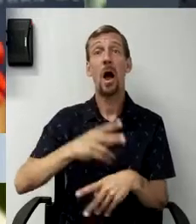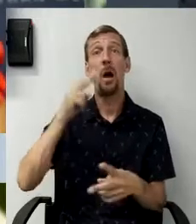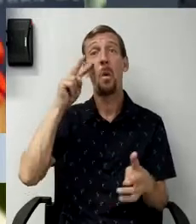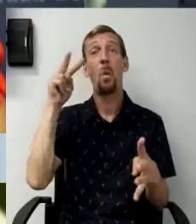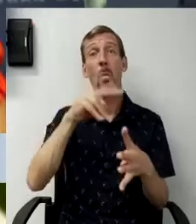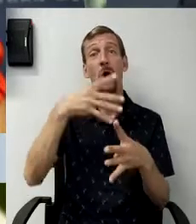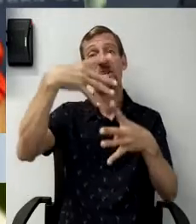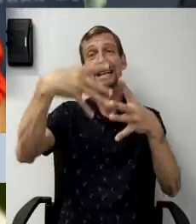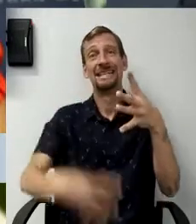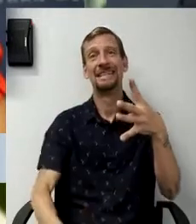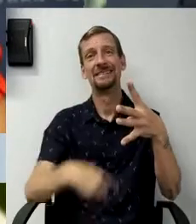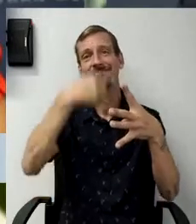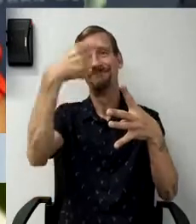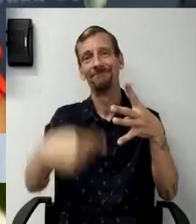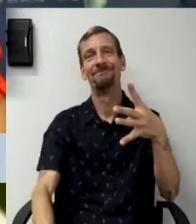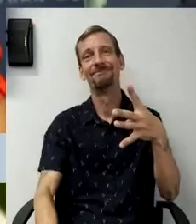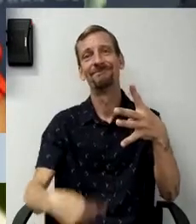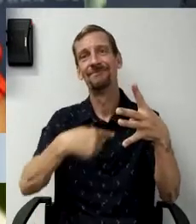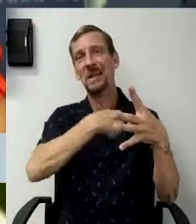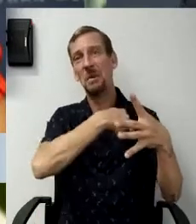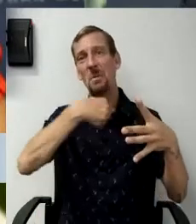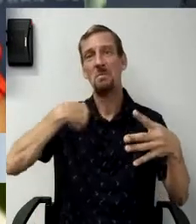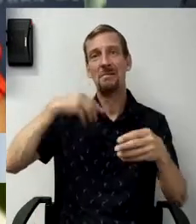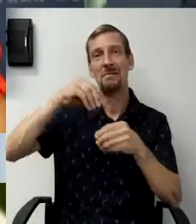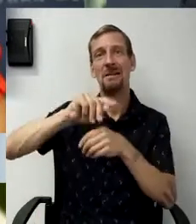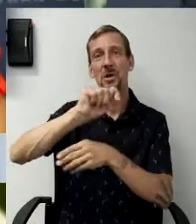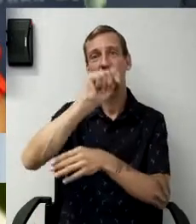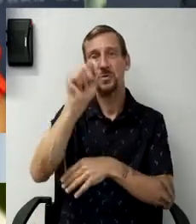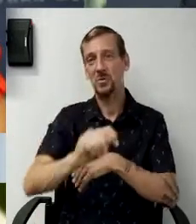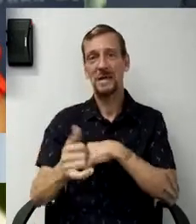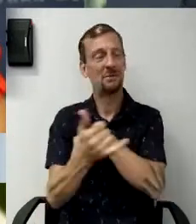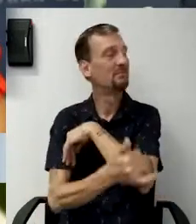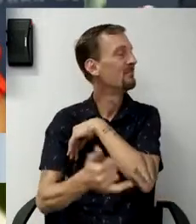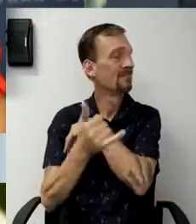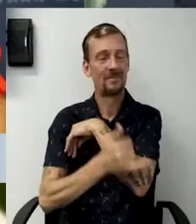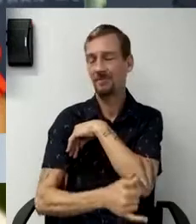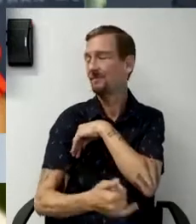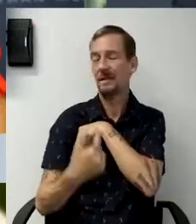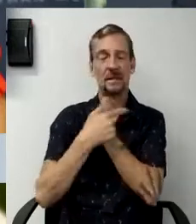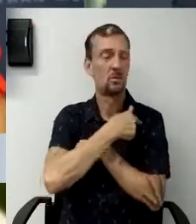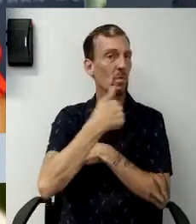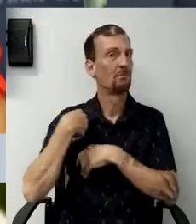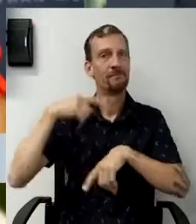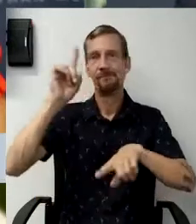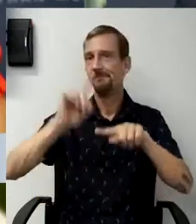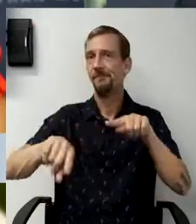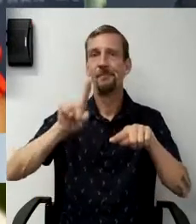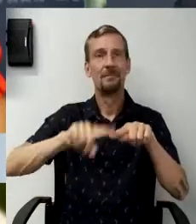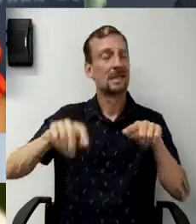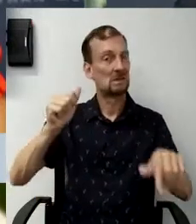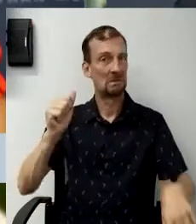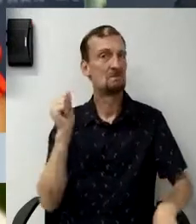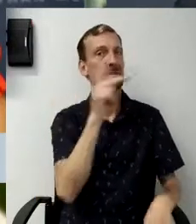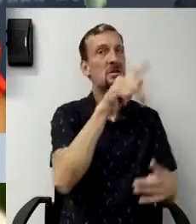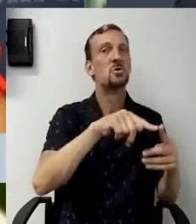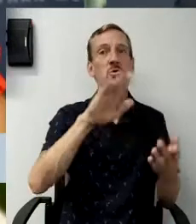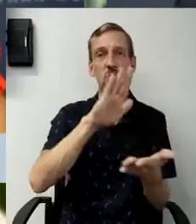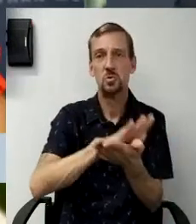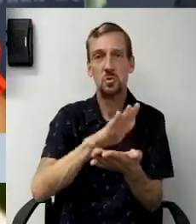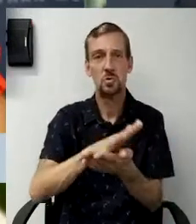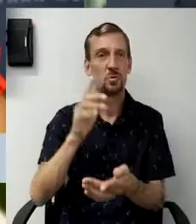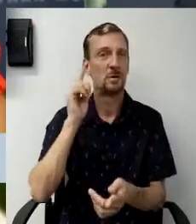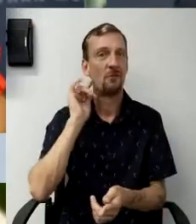list. So Tulare County, for the time being, will not be permitted to file for